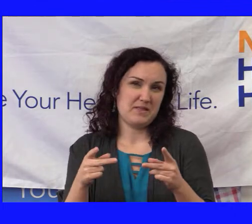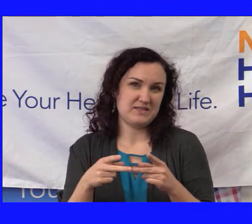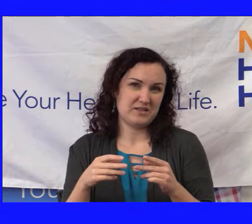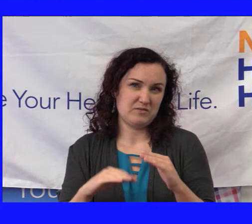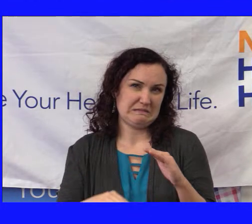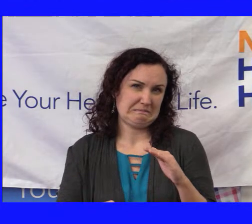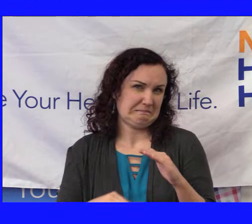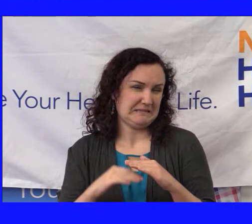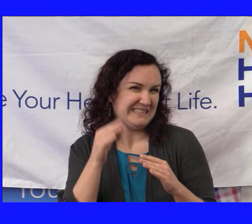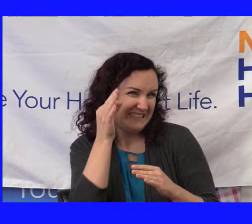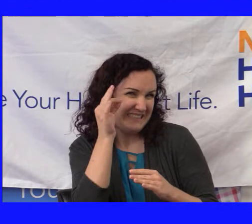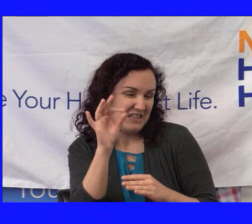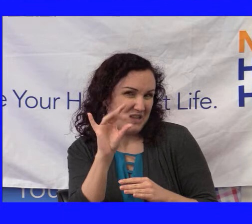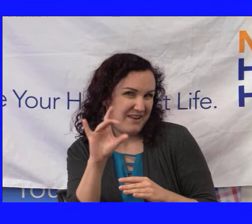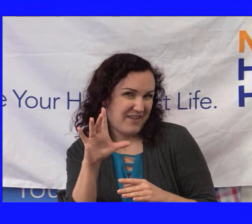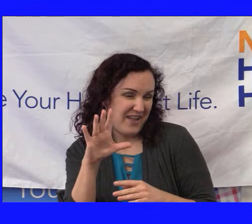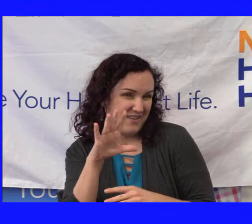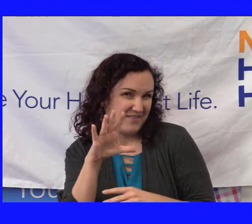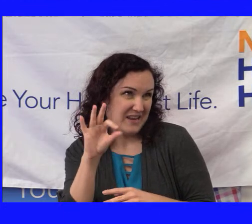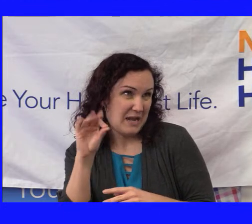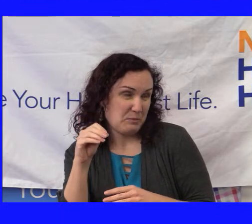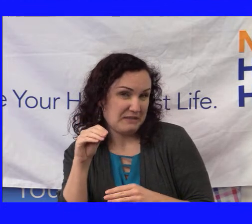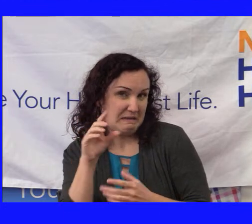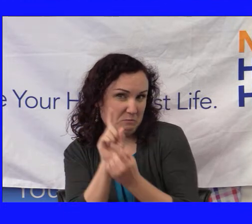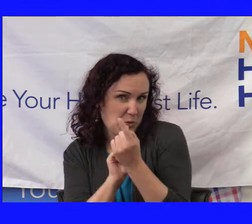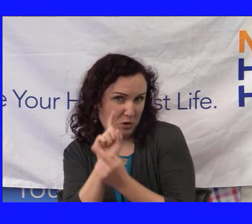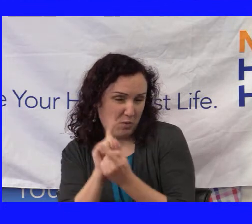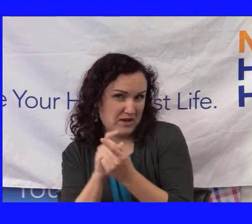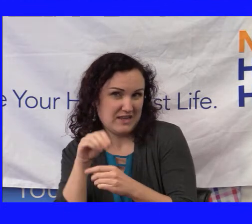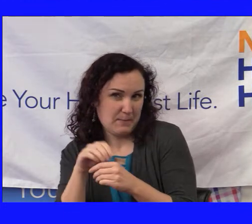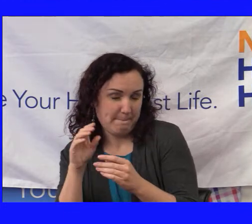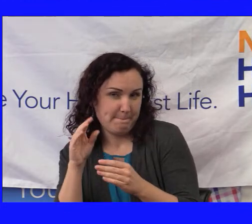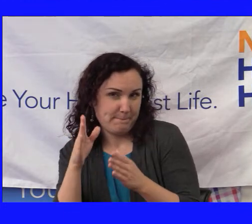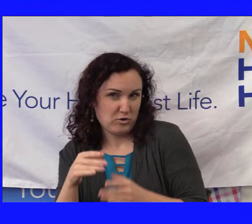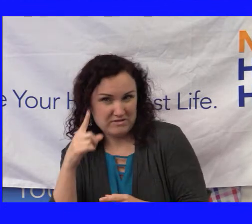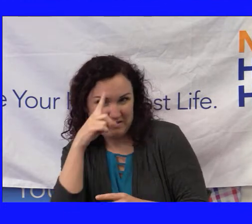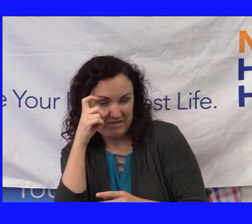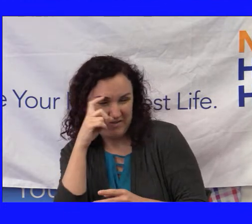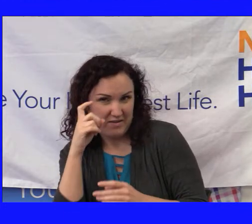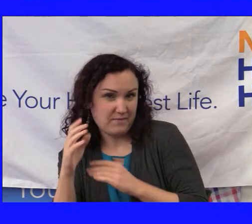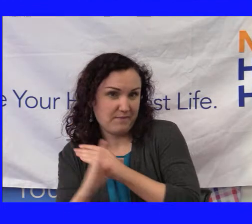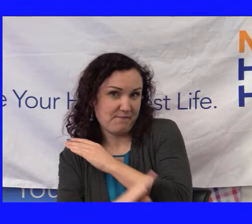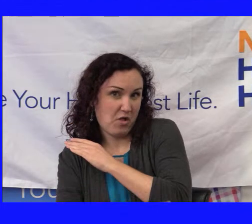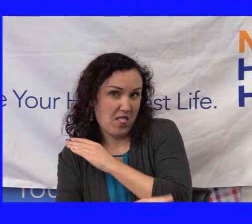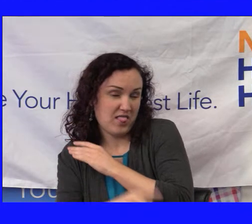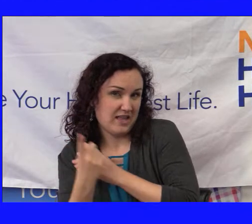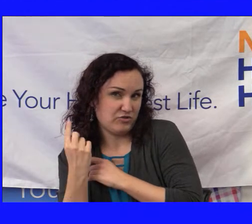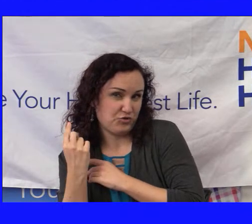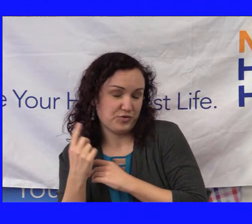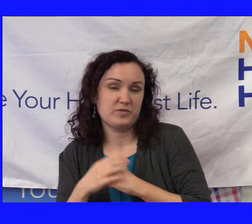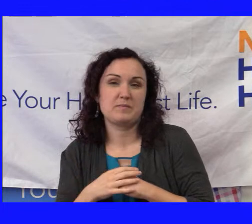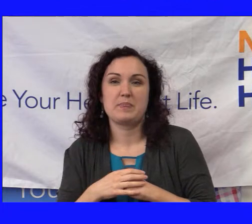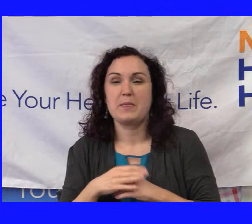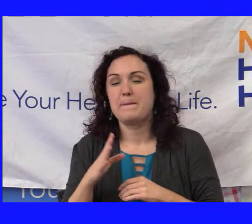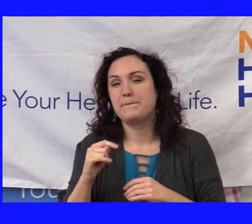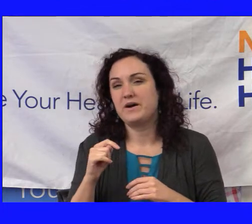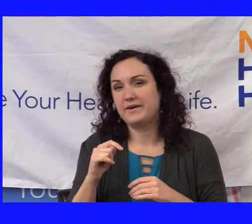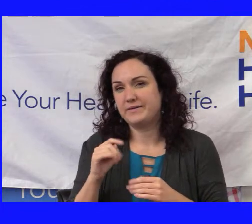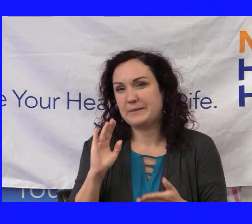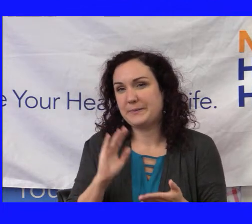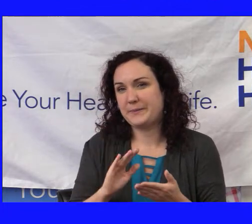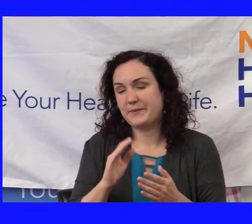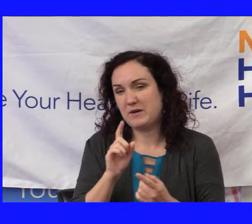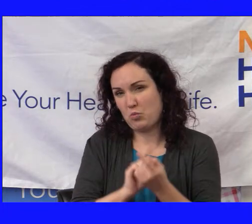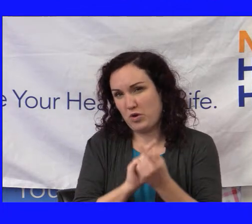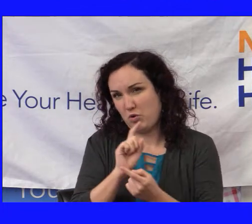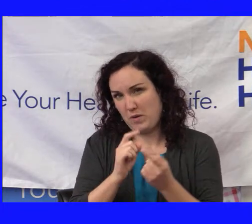close to 85, 90% in person over the summer into the early fall. But with a lack of in-person visits,